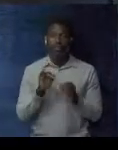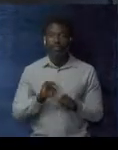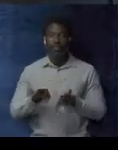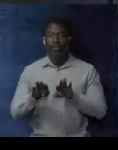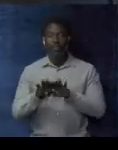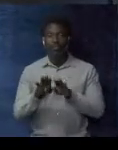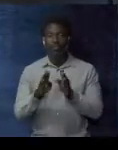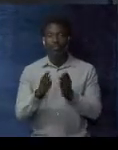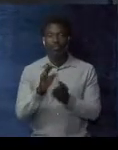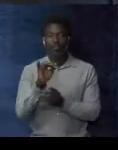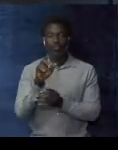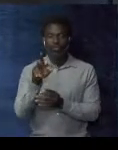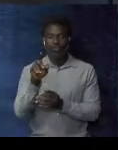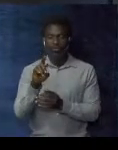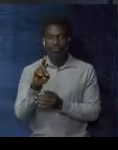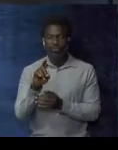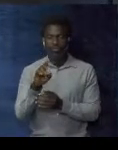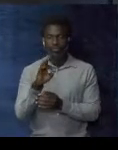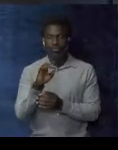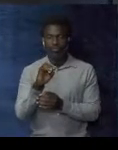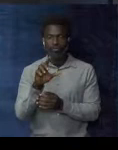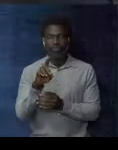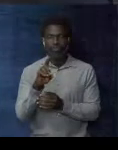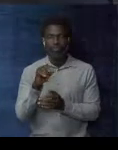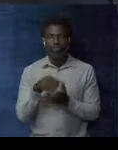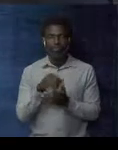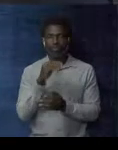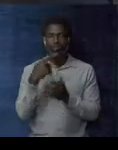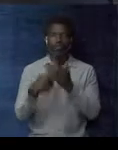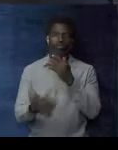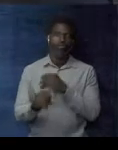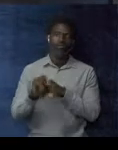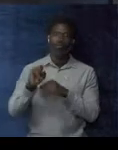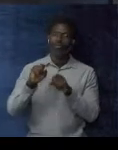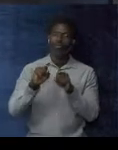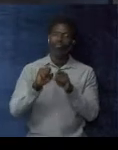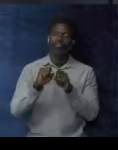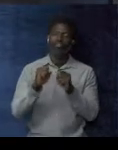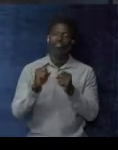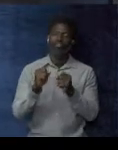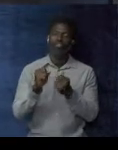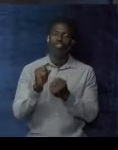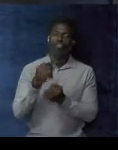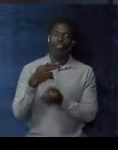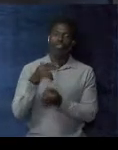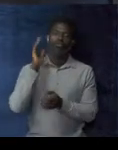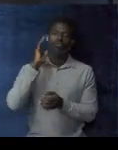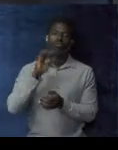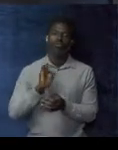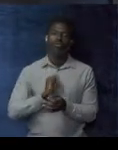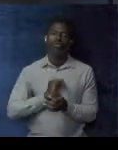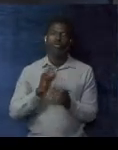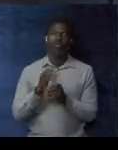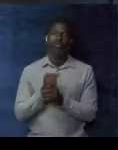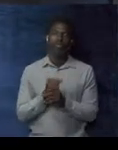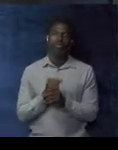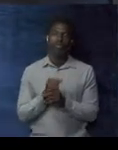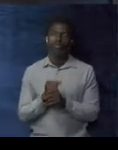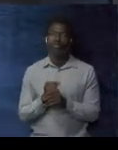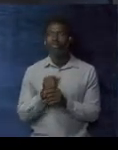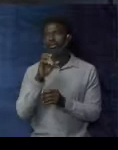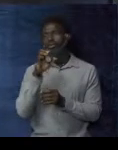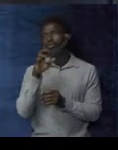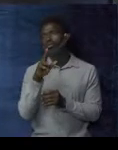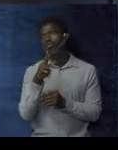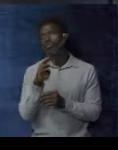net, what solid shape will I get? Is it a prism or a pyramid? Is it a cuboid? Is it a cylinder?